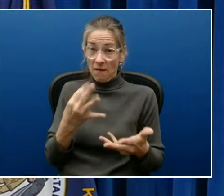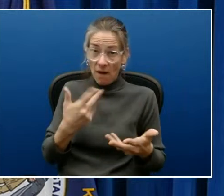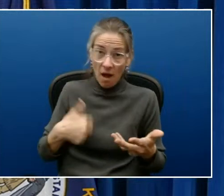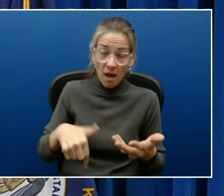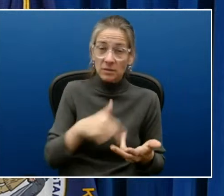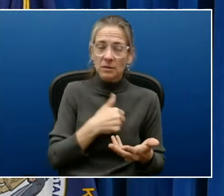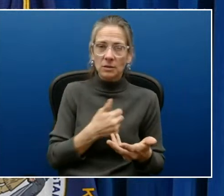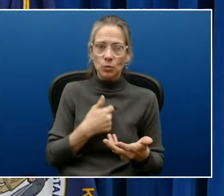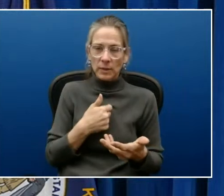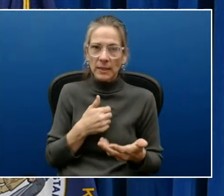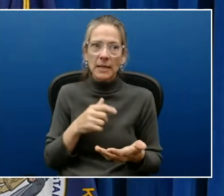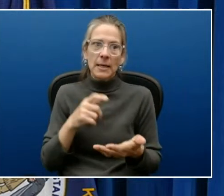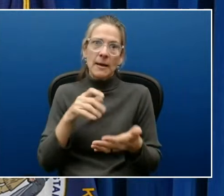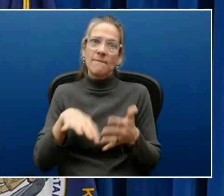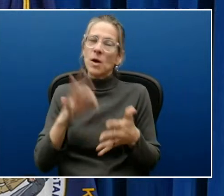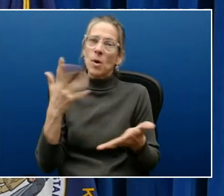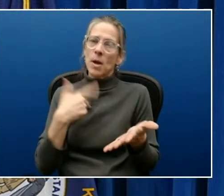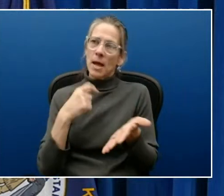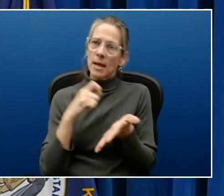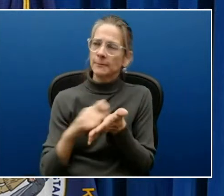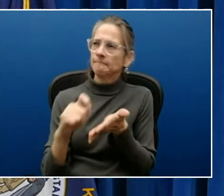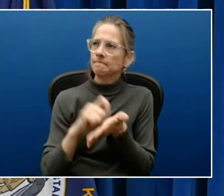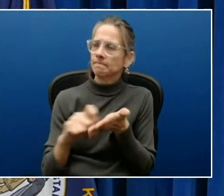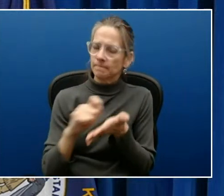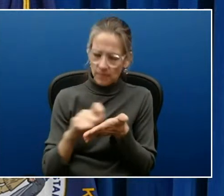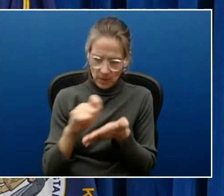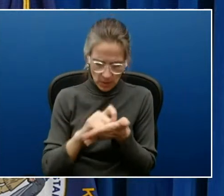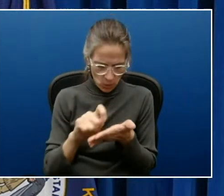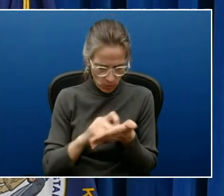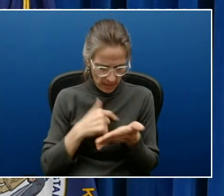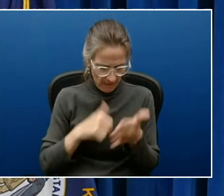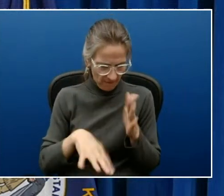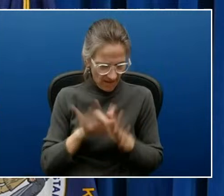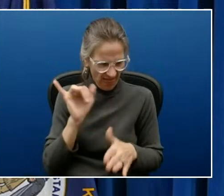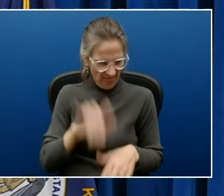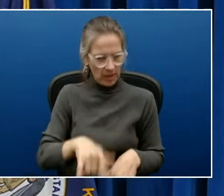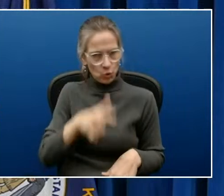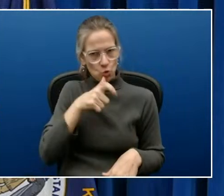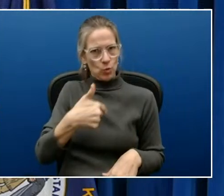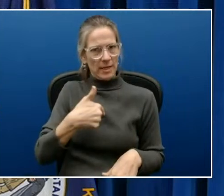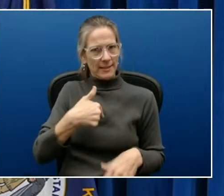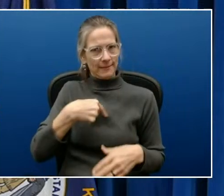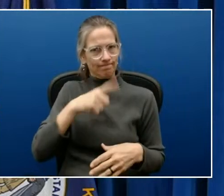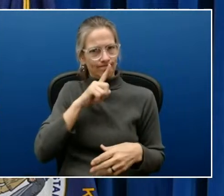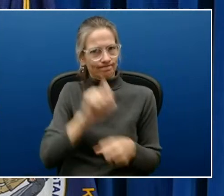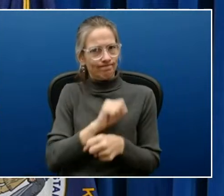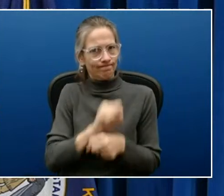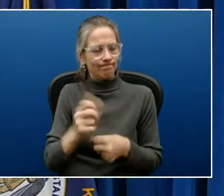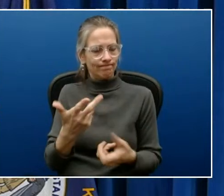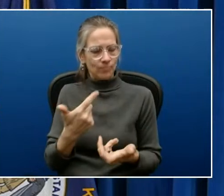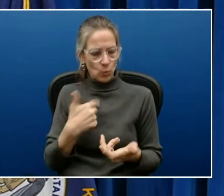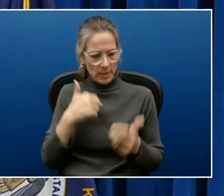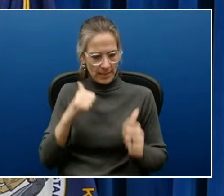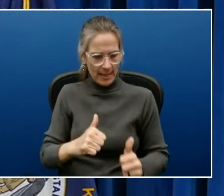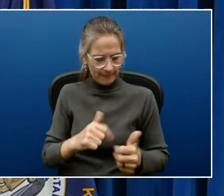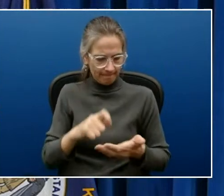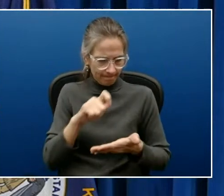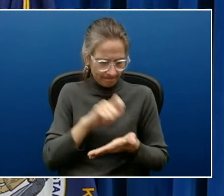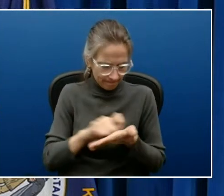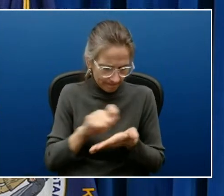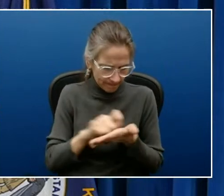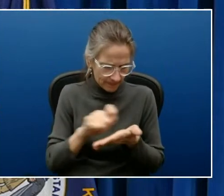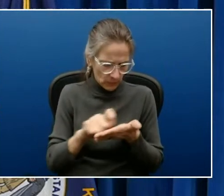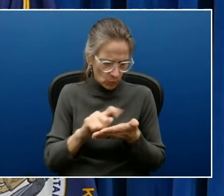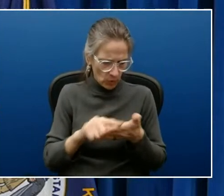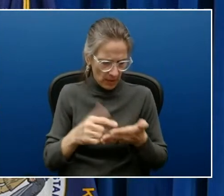writing lives, we find our authentic lives. We deepen our own ability to practice compassion, and we